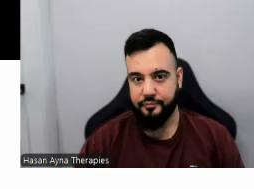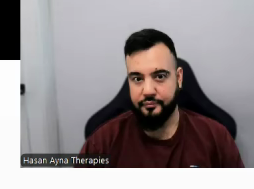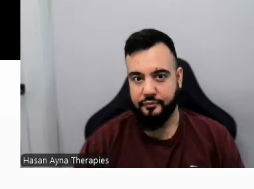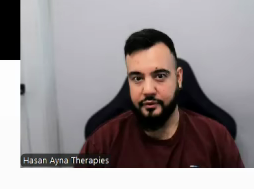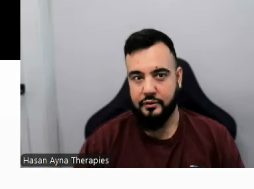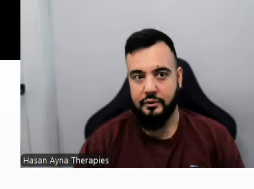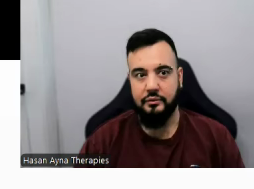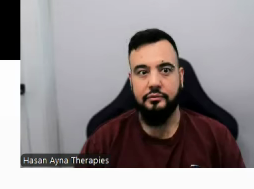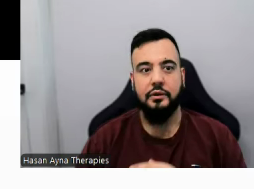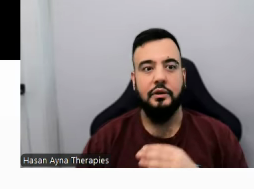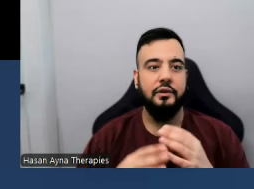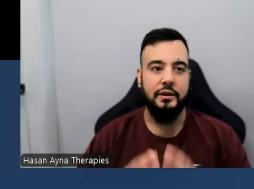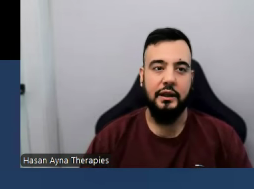assessments.